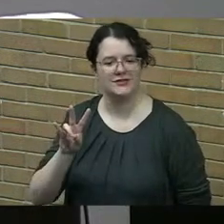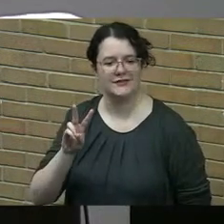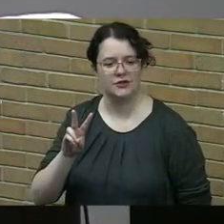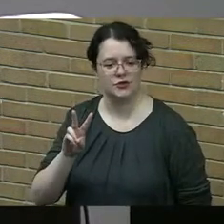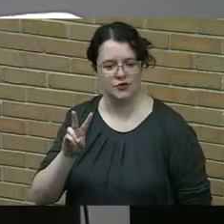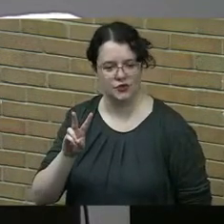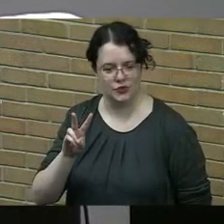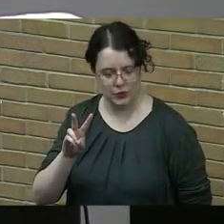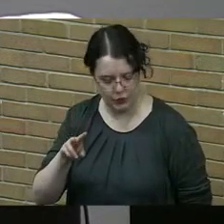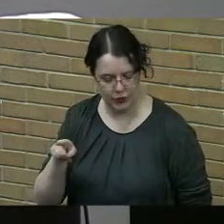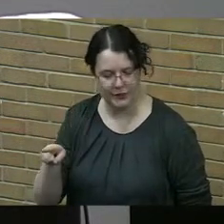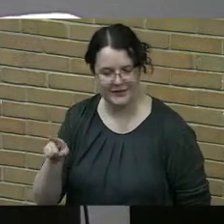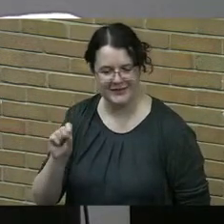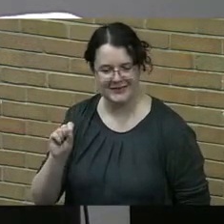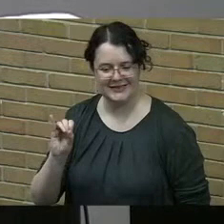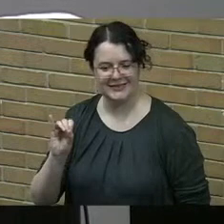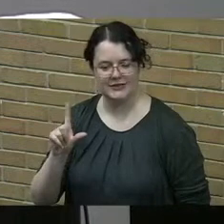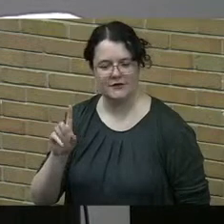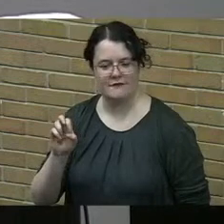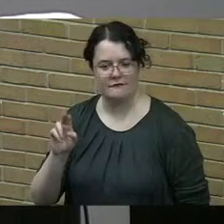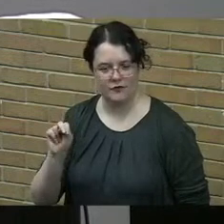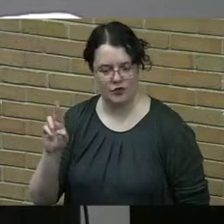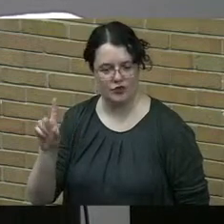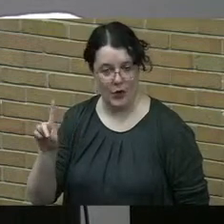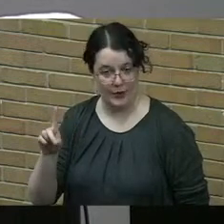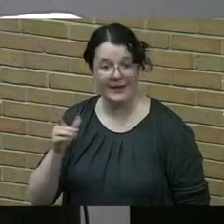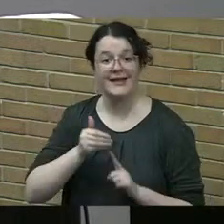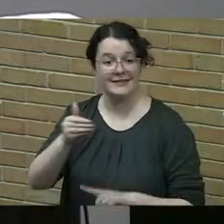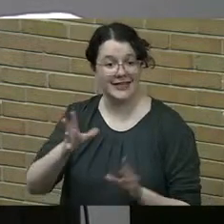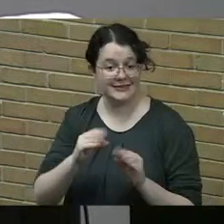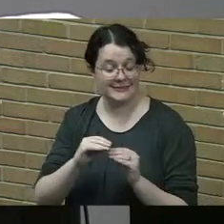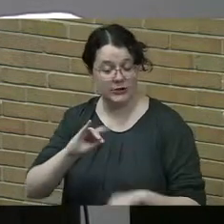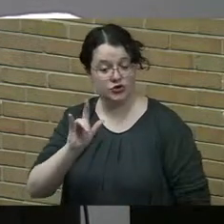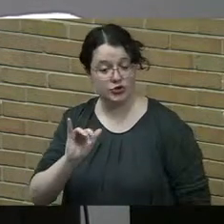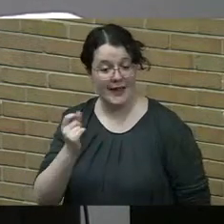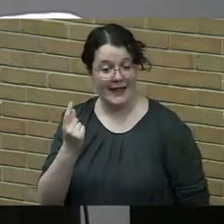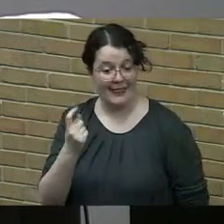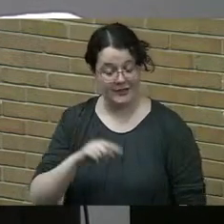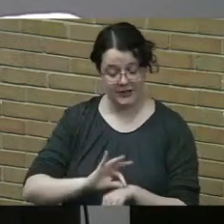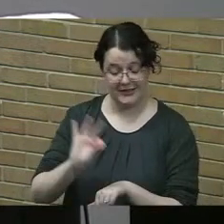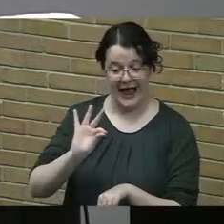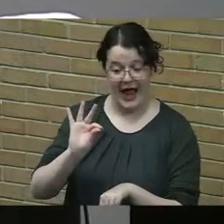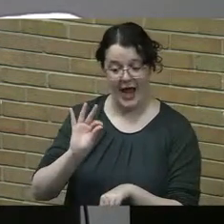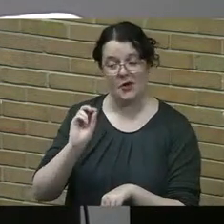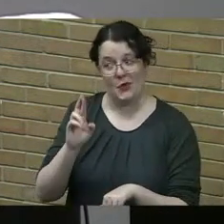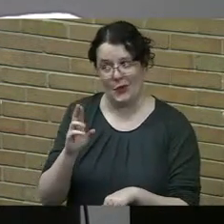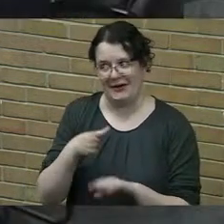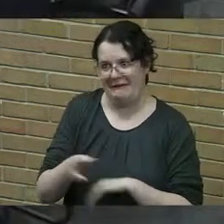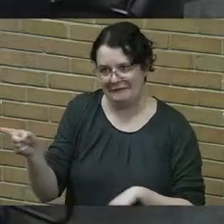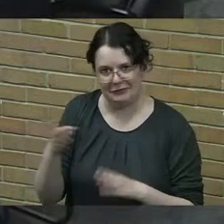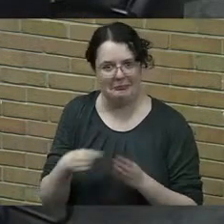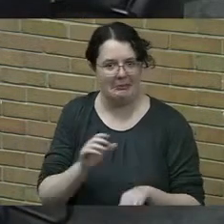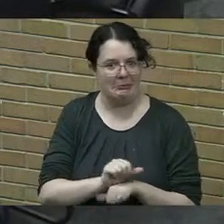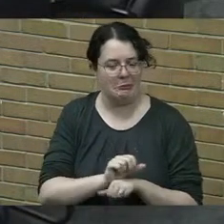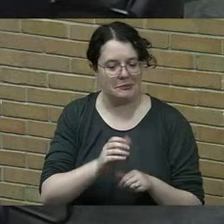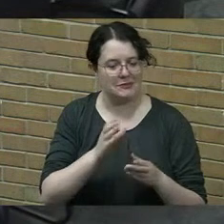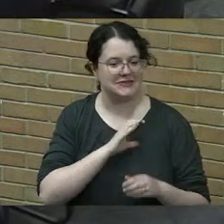next meeting of the Public Works Committee will be on July 11th at 9 a.m. or following the close of the Public Works